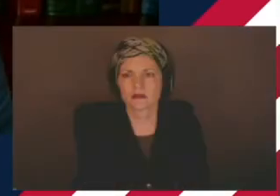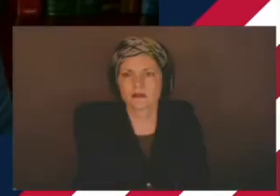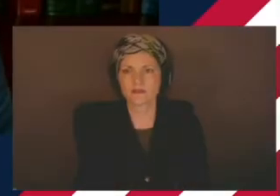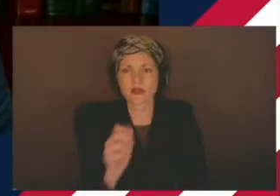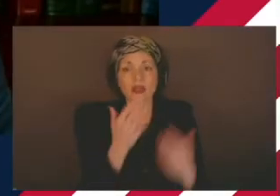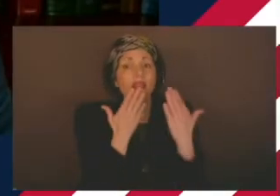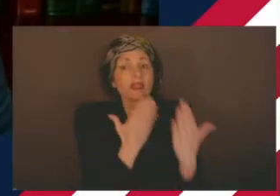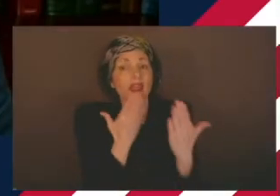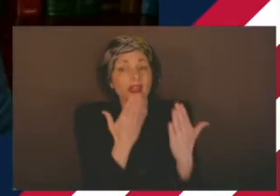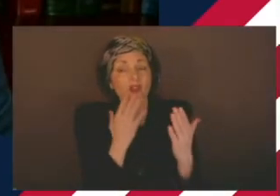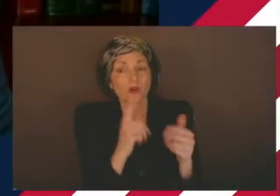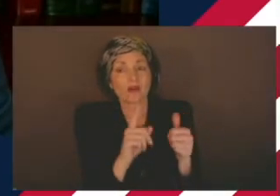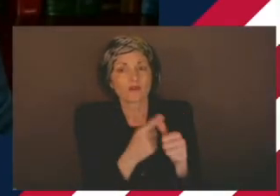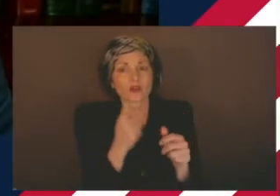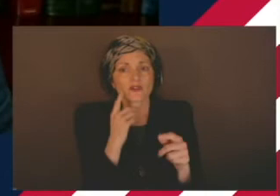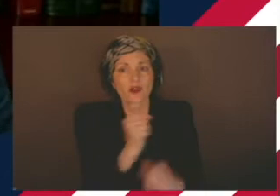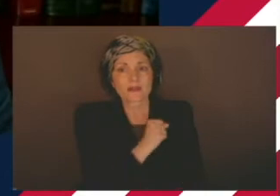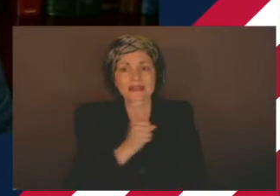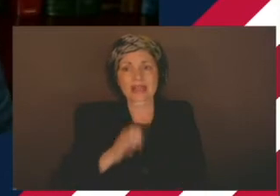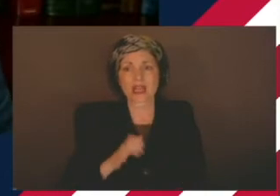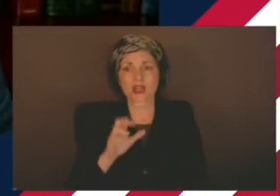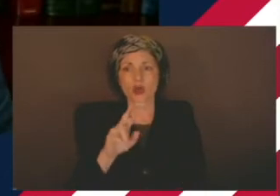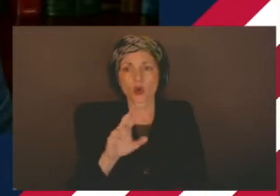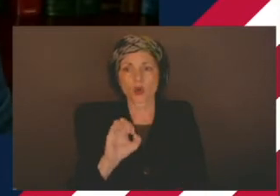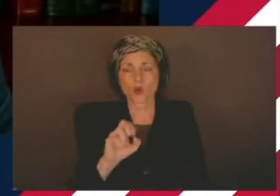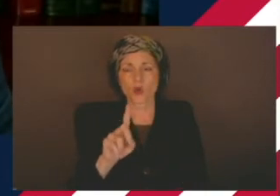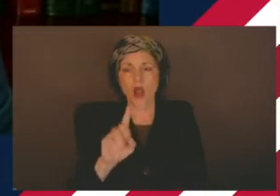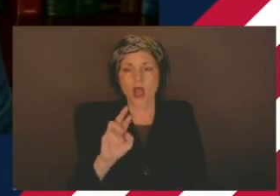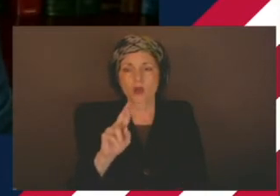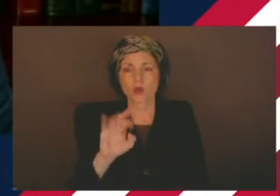Alea Eastman, thank you so much for that testimony.